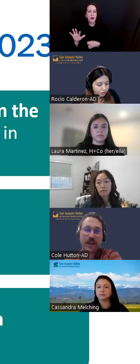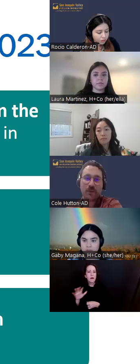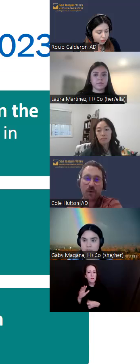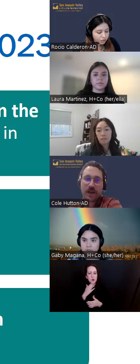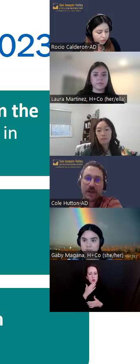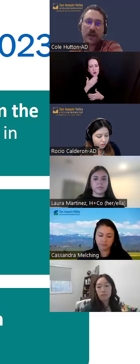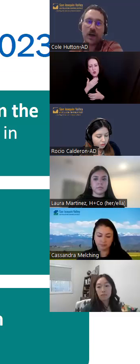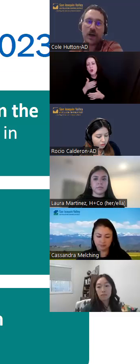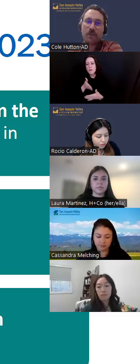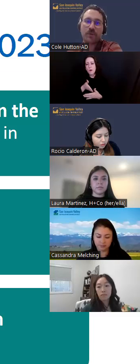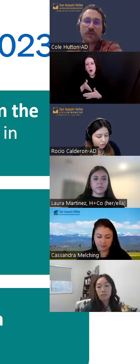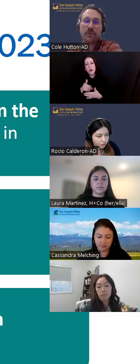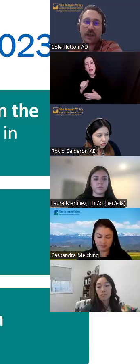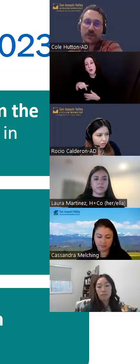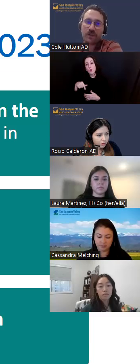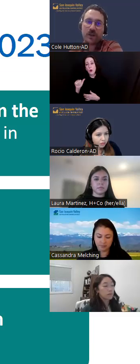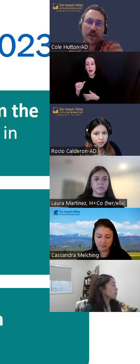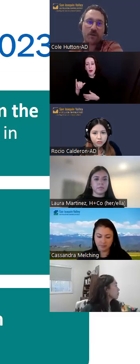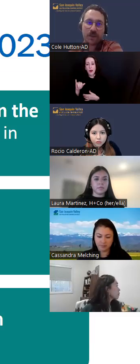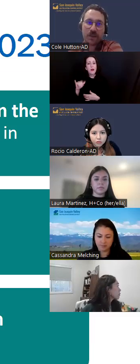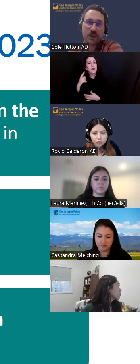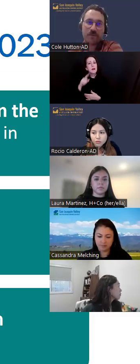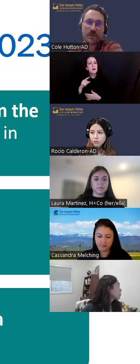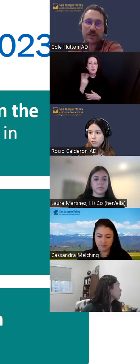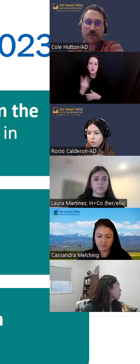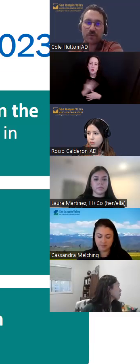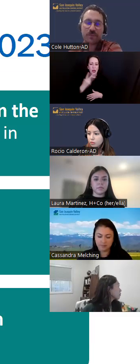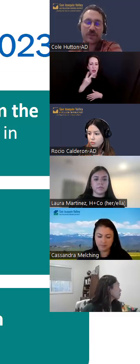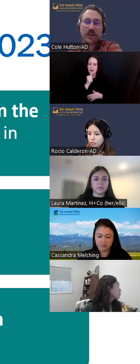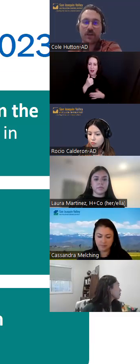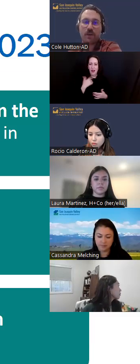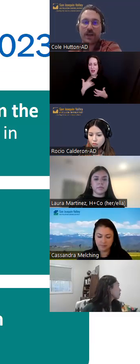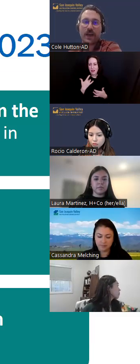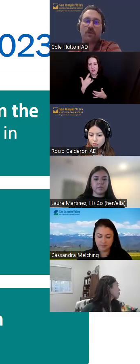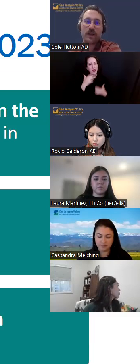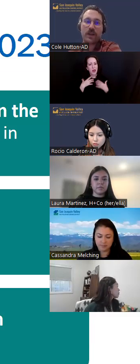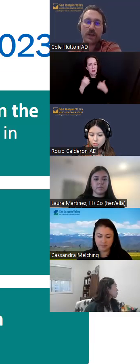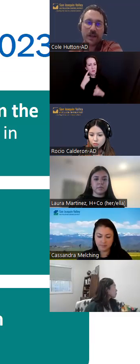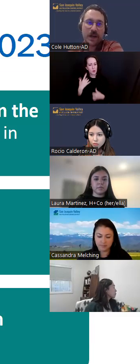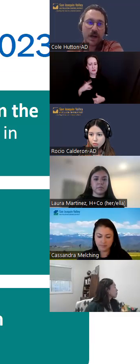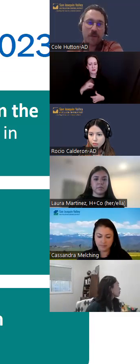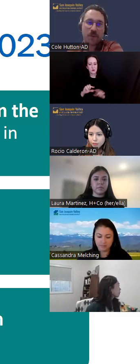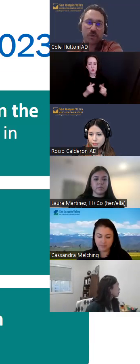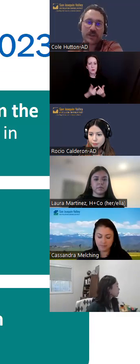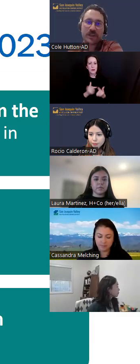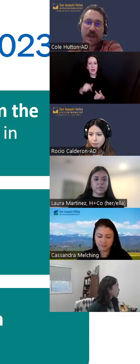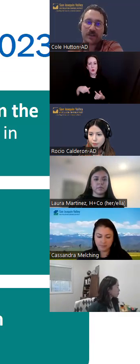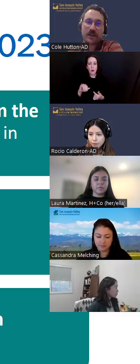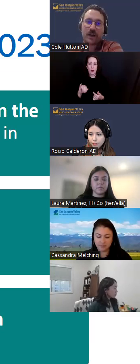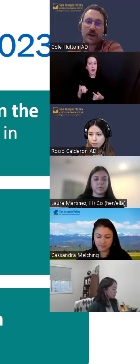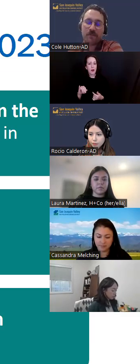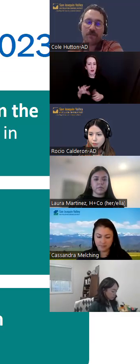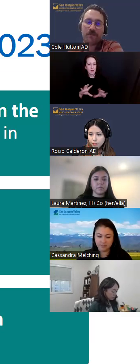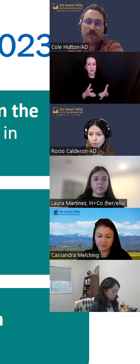moderate AQI. Only 2 days were in the unhealthy for sensitive groups AQI category. And we'll see that